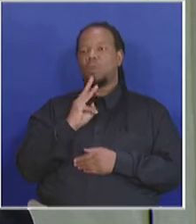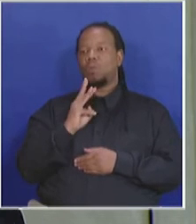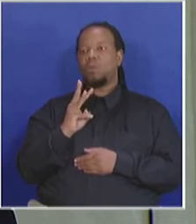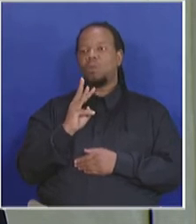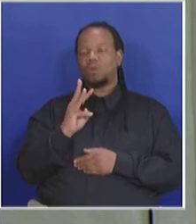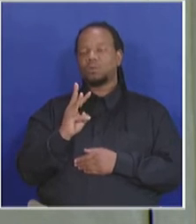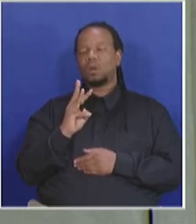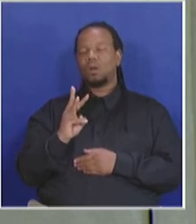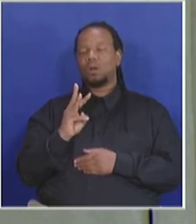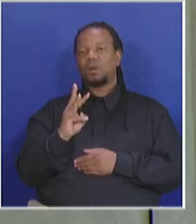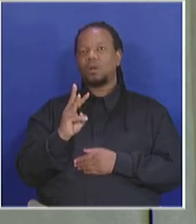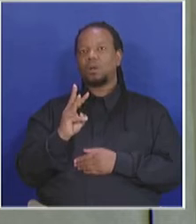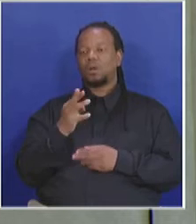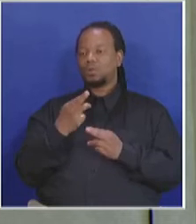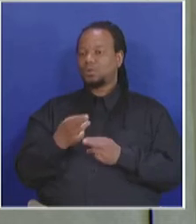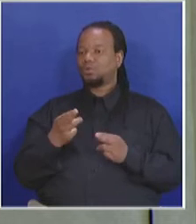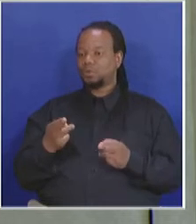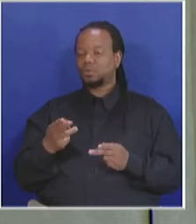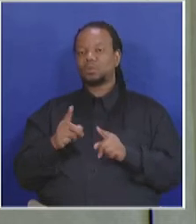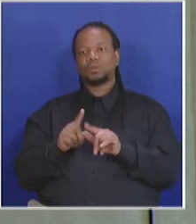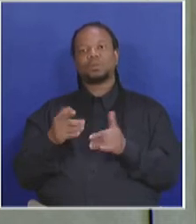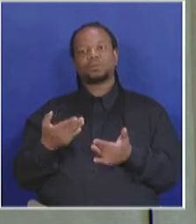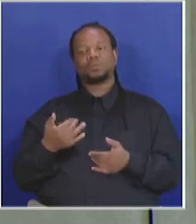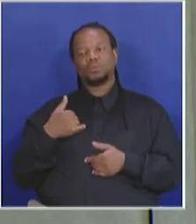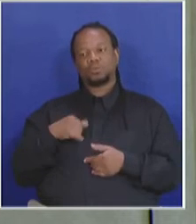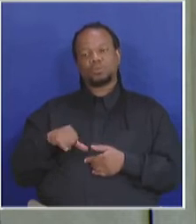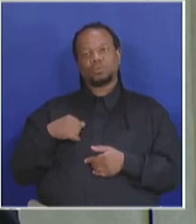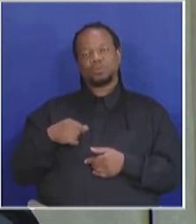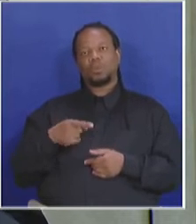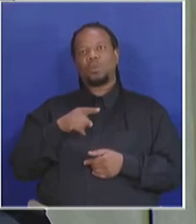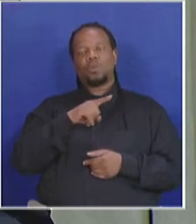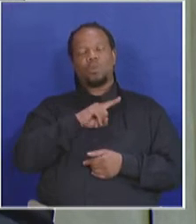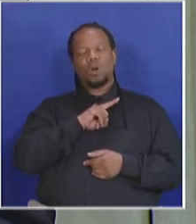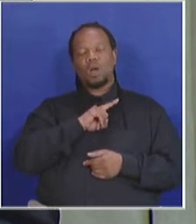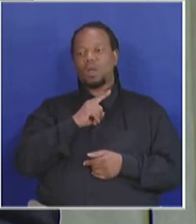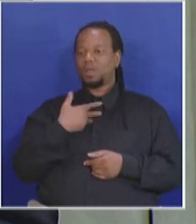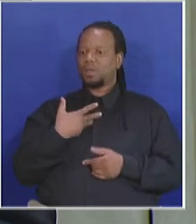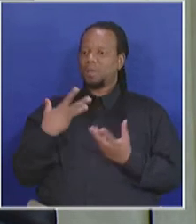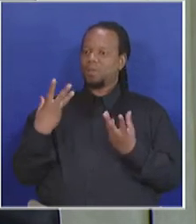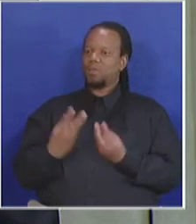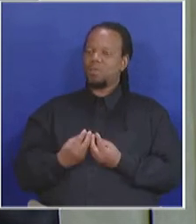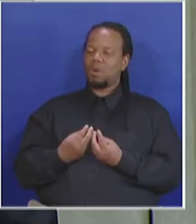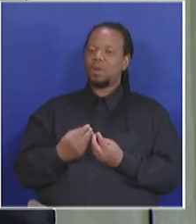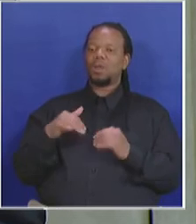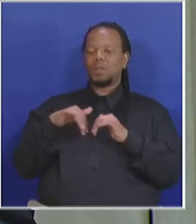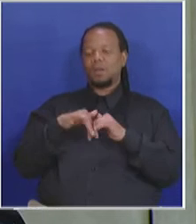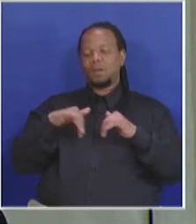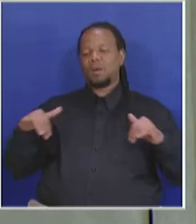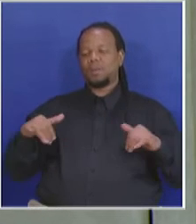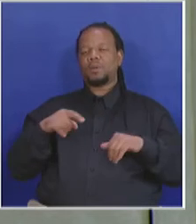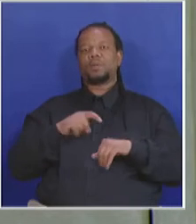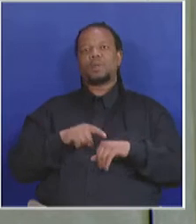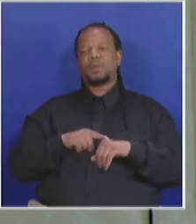found itself where it's situated today because apartheid just dumped them there in the past with no